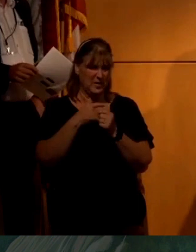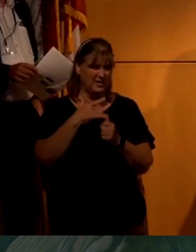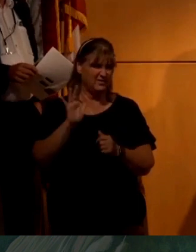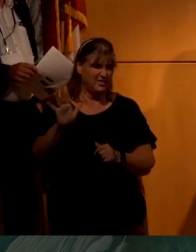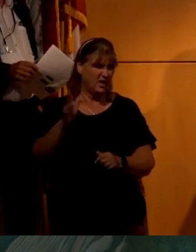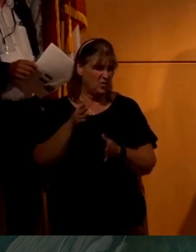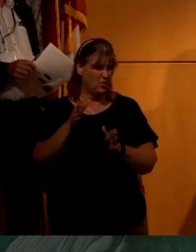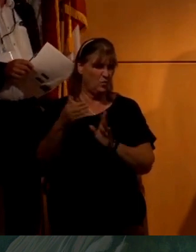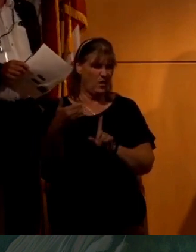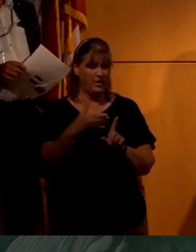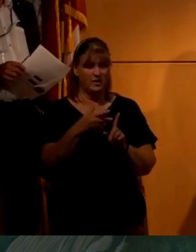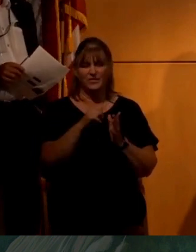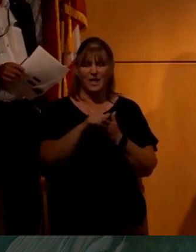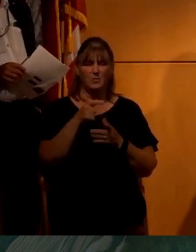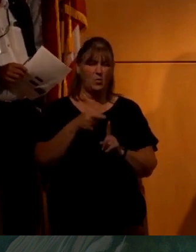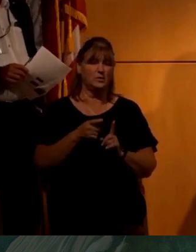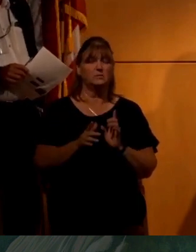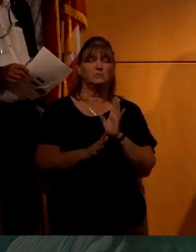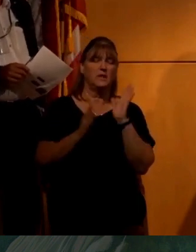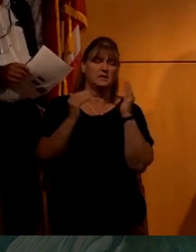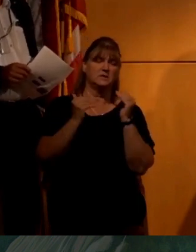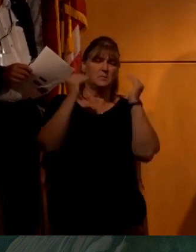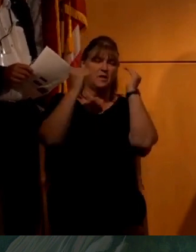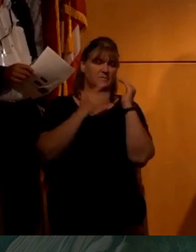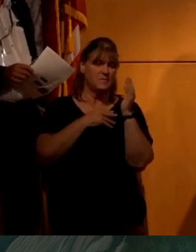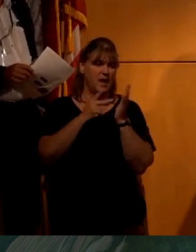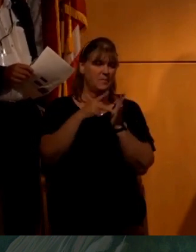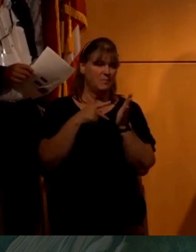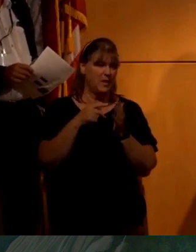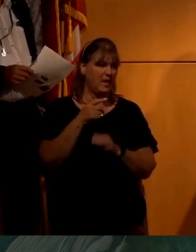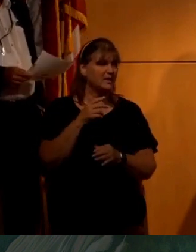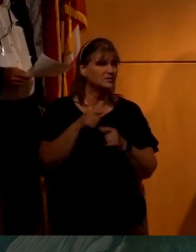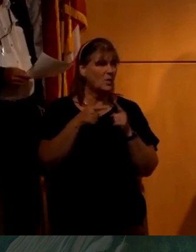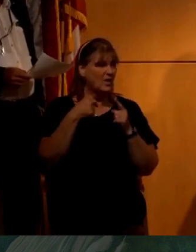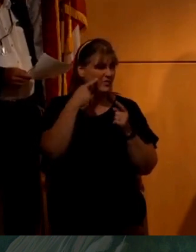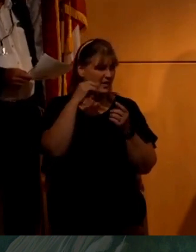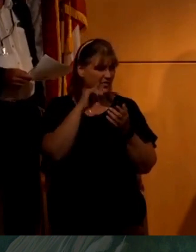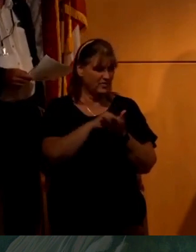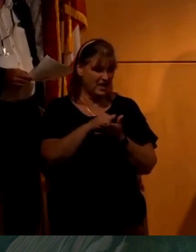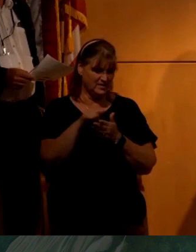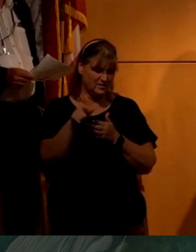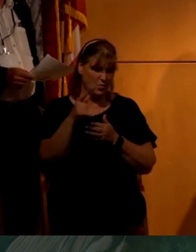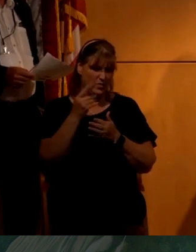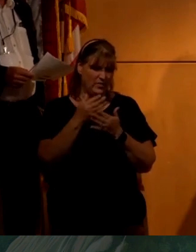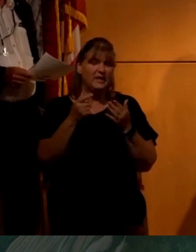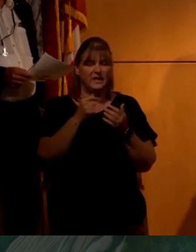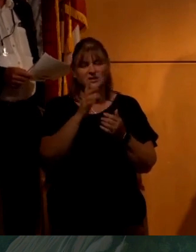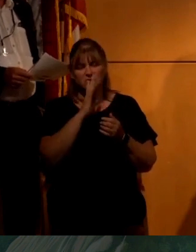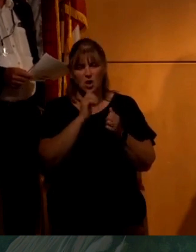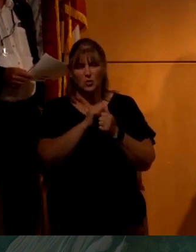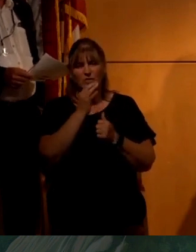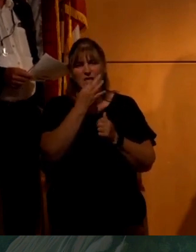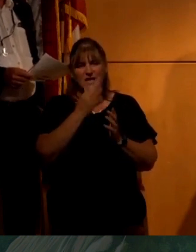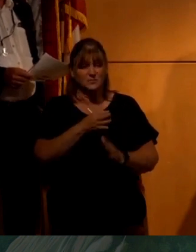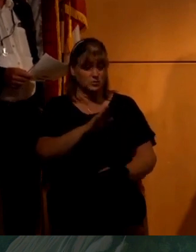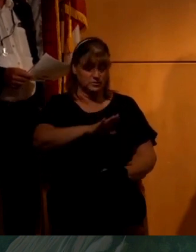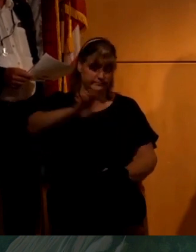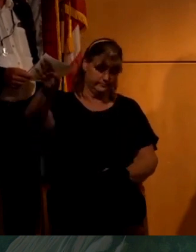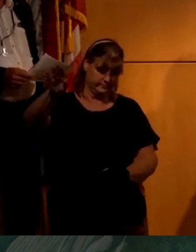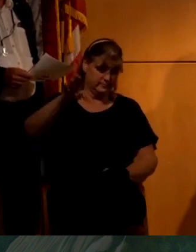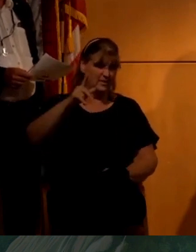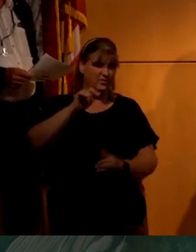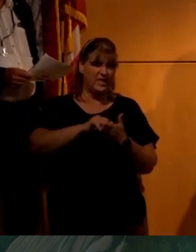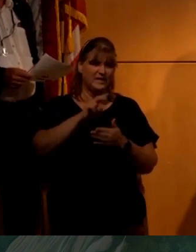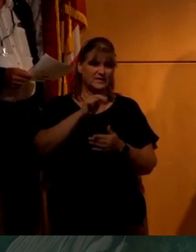sort of thing. Um, and at that point, that's a, that's above my pay grade, but I think that there are things that they can do. And one of them is talk to the experts. I mean, that's, that's what